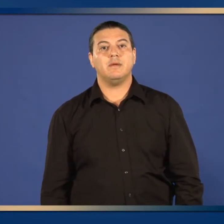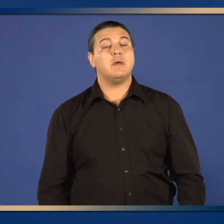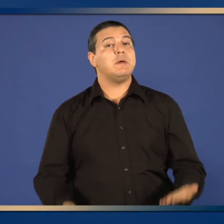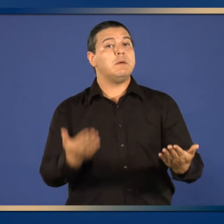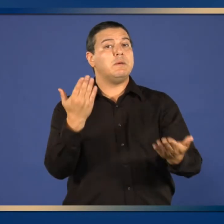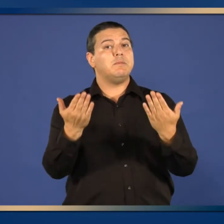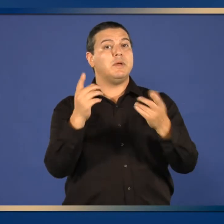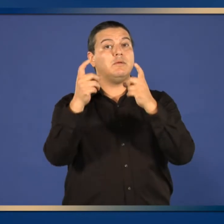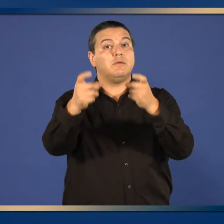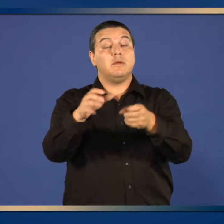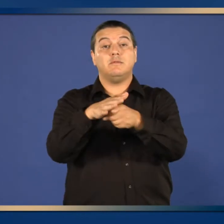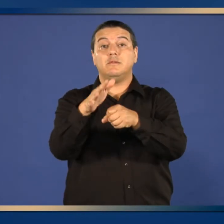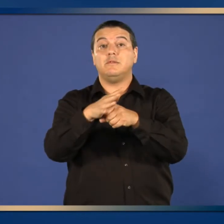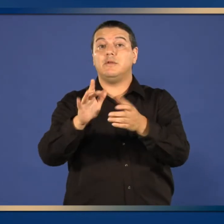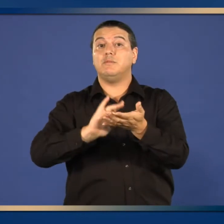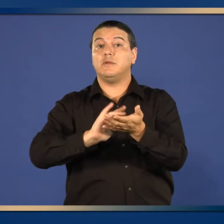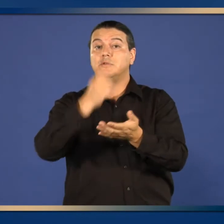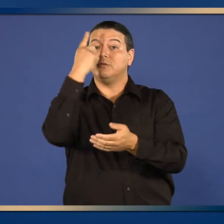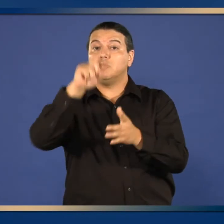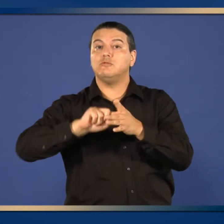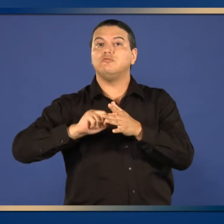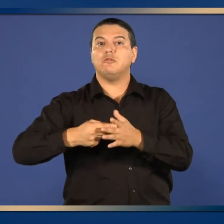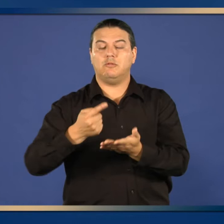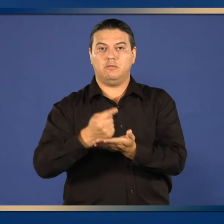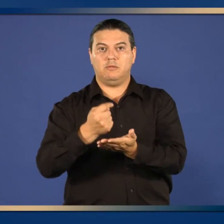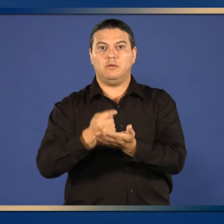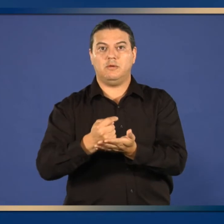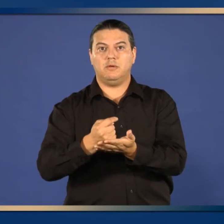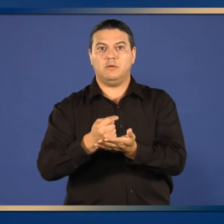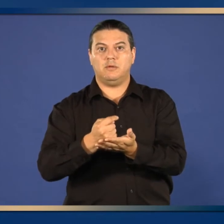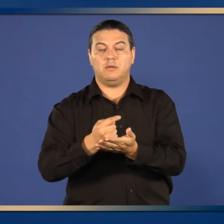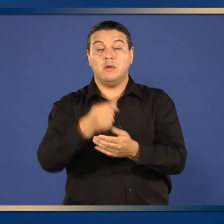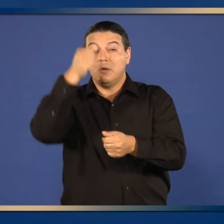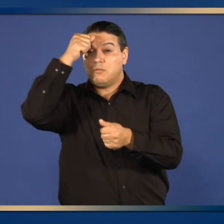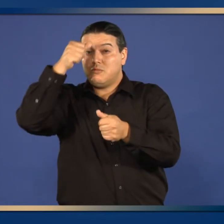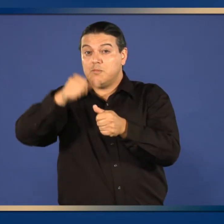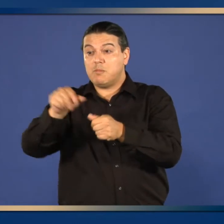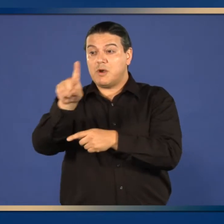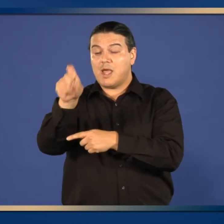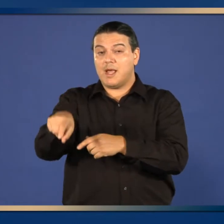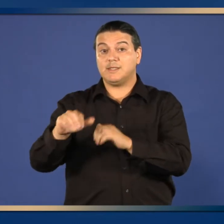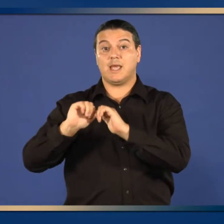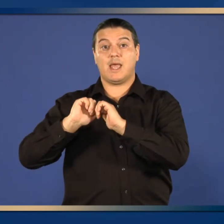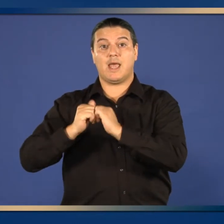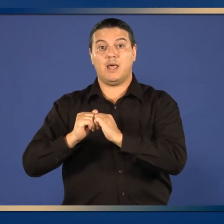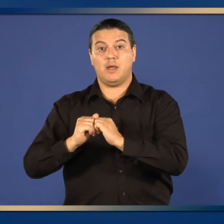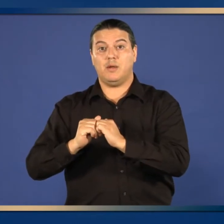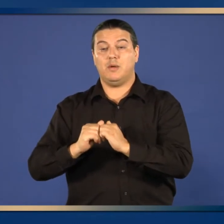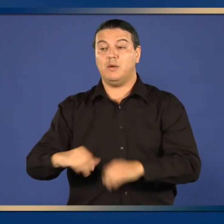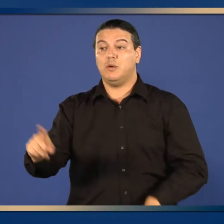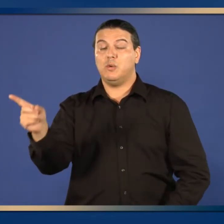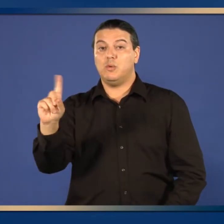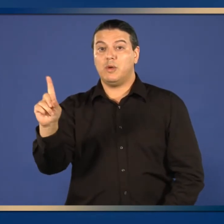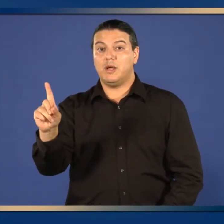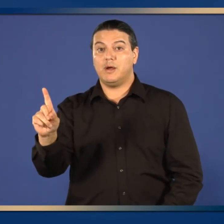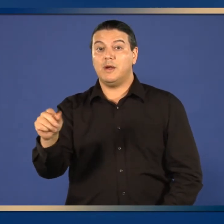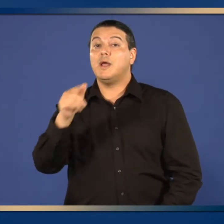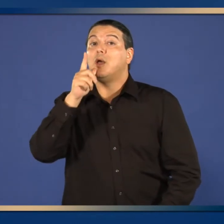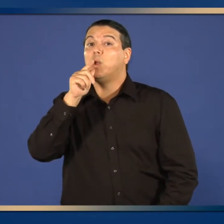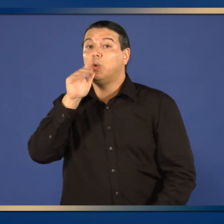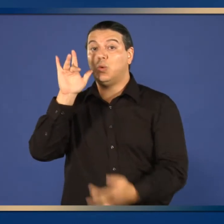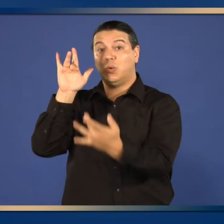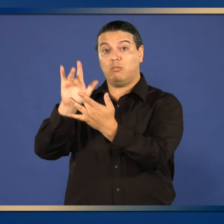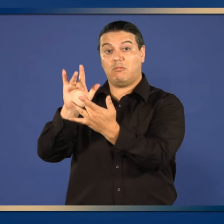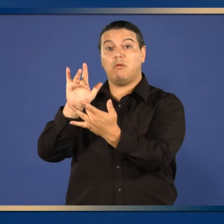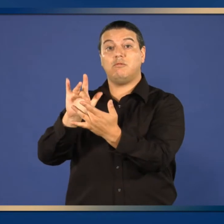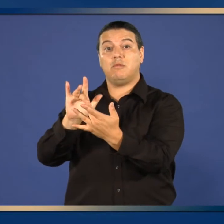You may only be given enough medication to start therapy. Remember to ask how, where,